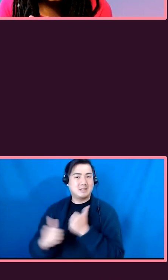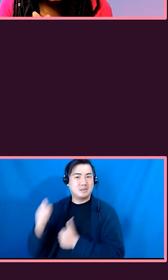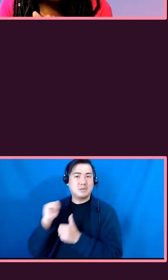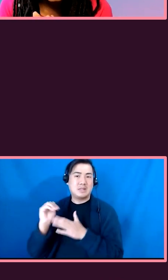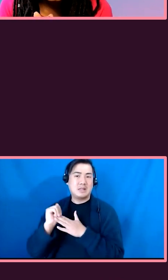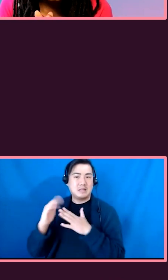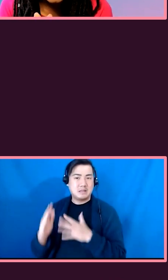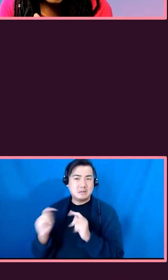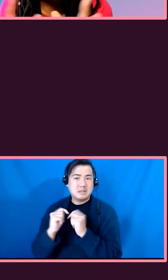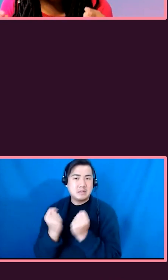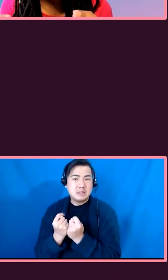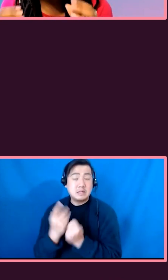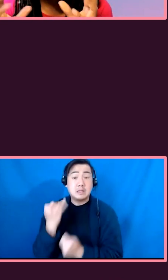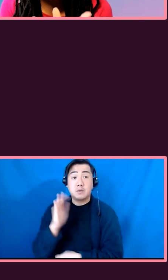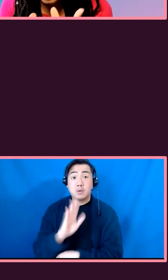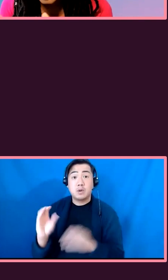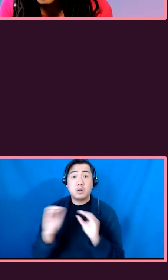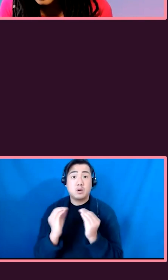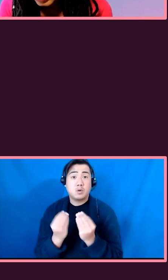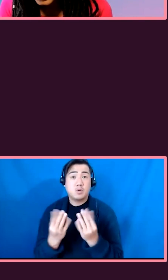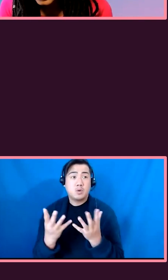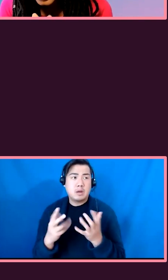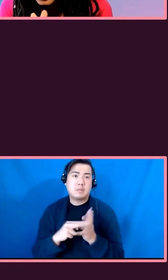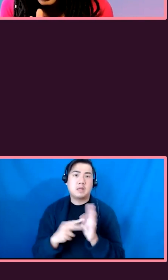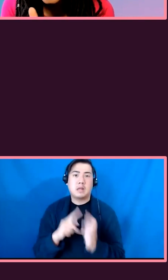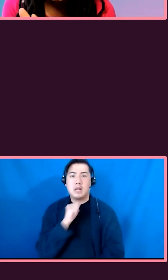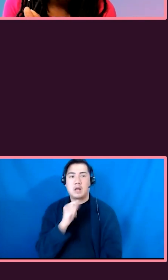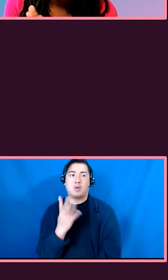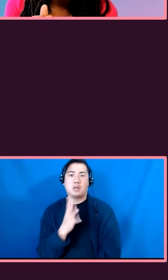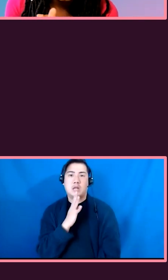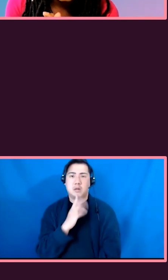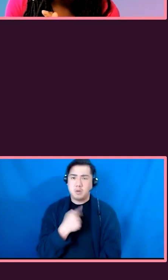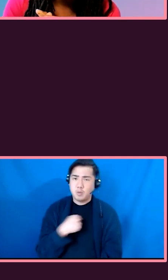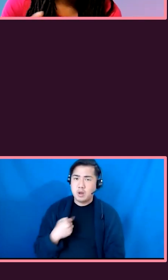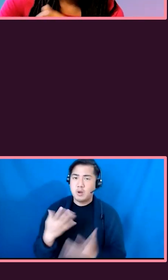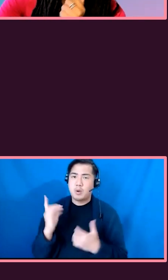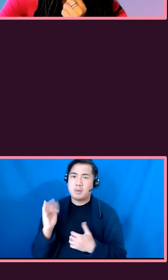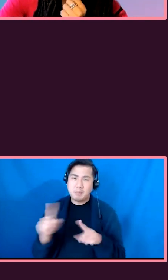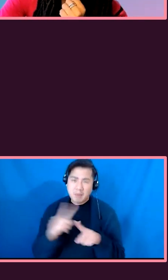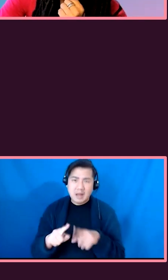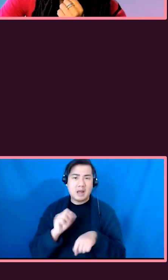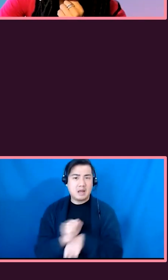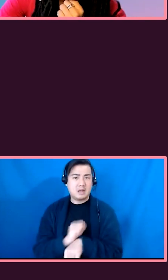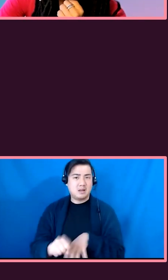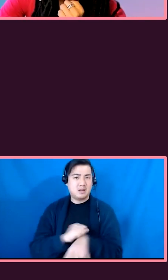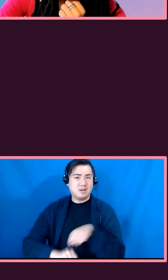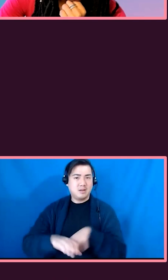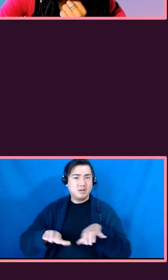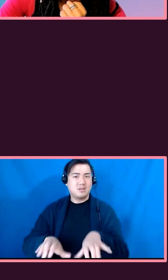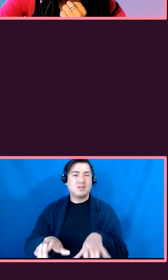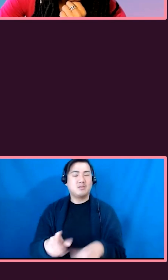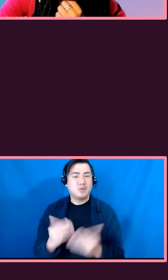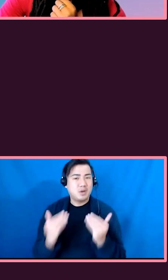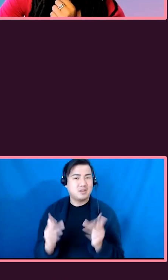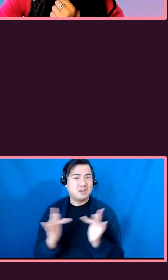looking to really move from talk to action in your organization's DEI strategy, please reach out and we